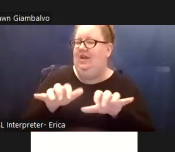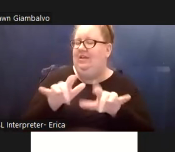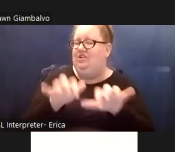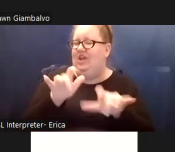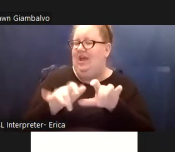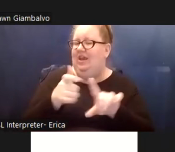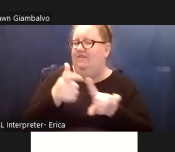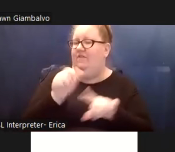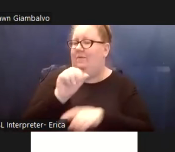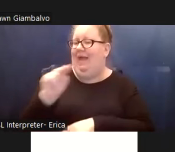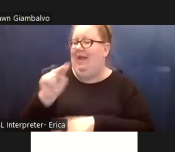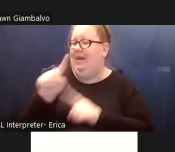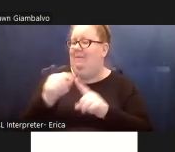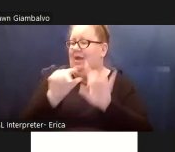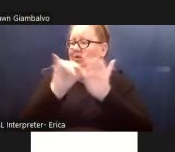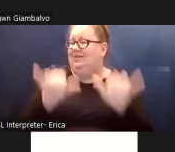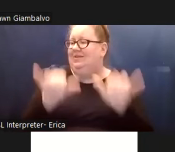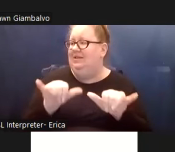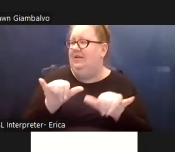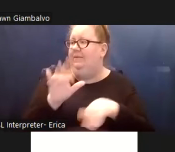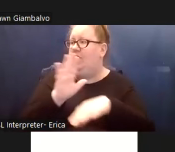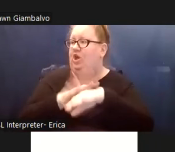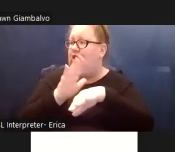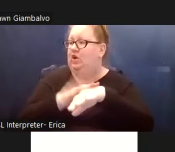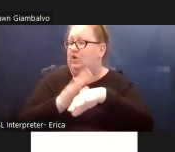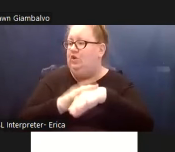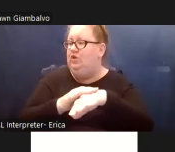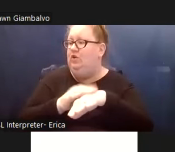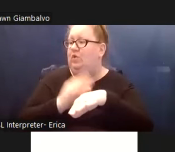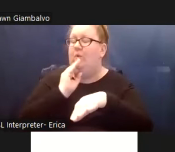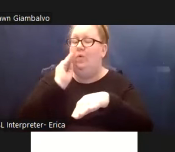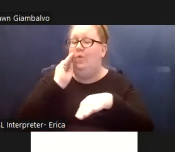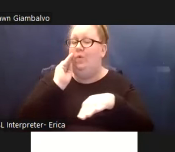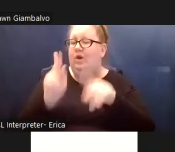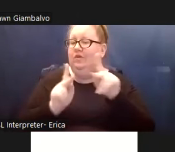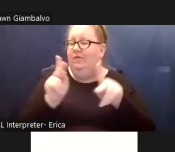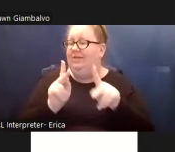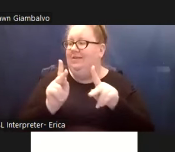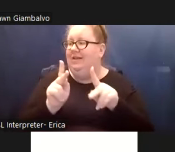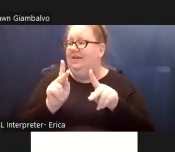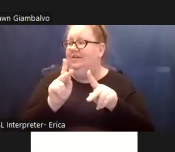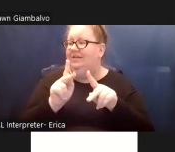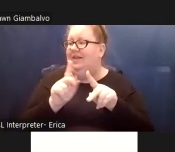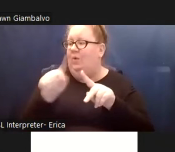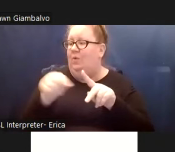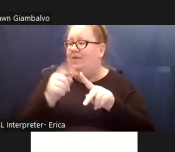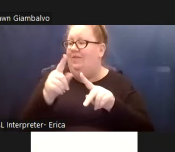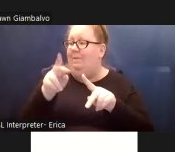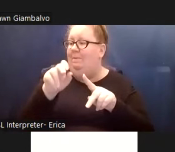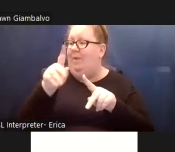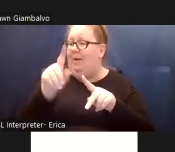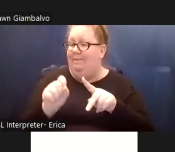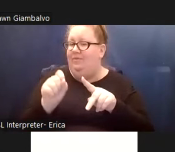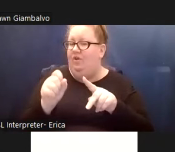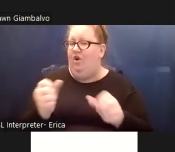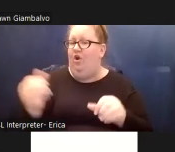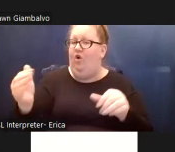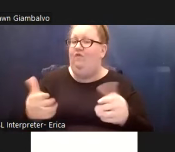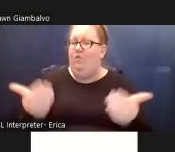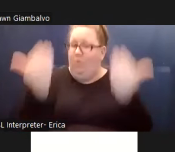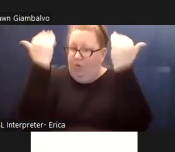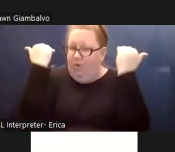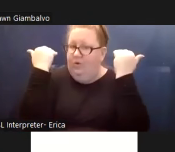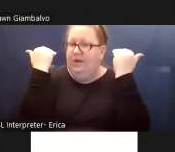to warn residents when pumps are overloaded and cars have to be moved and maybe to evacuate. And that is something that we're also looking